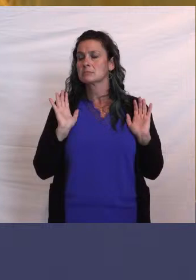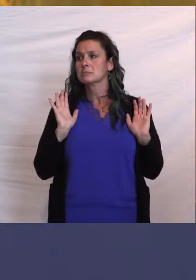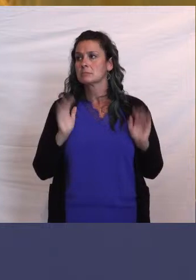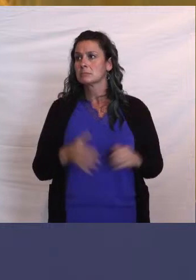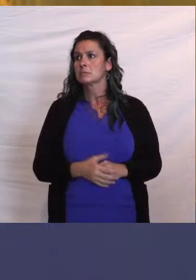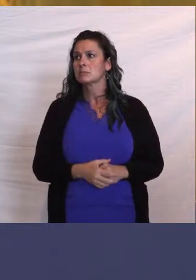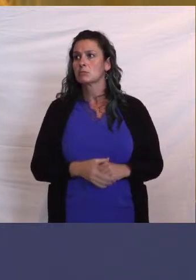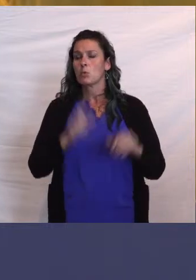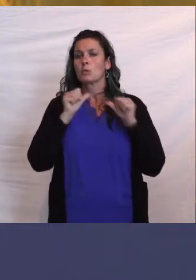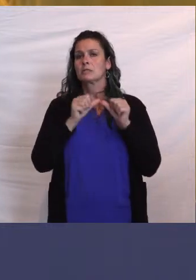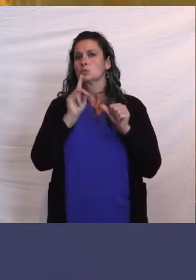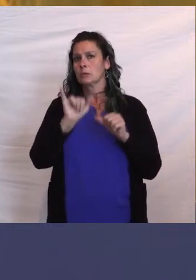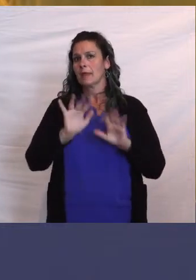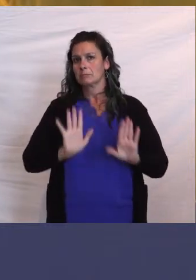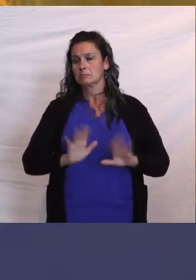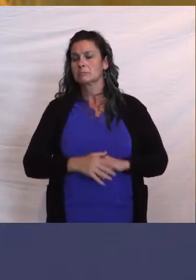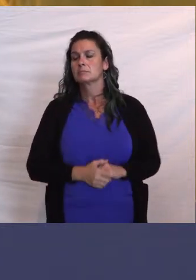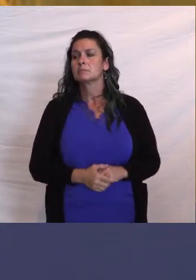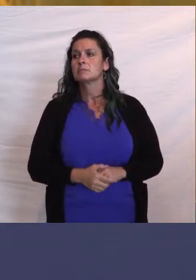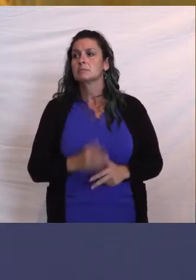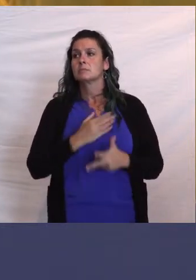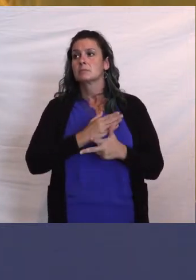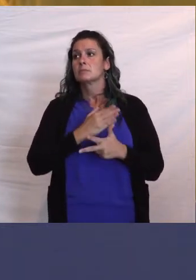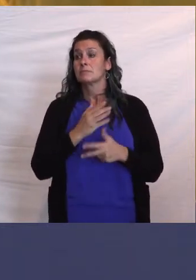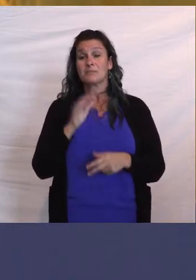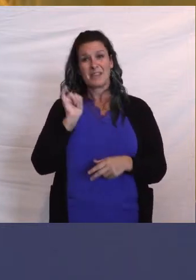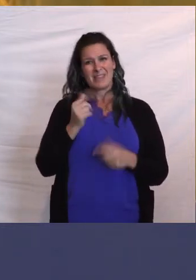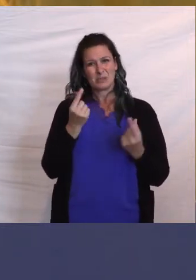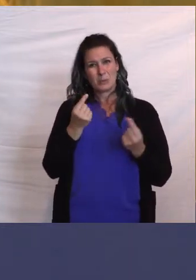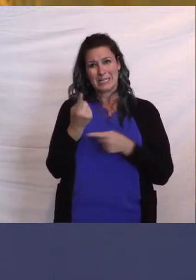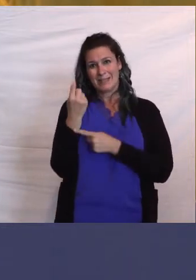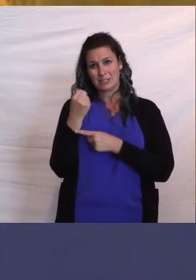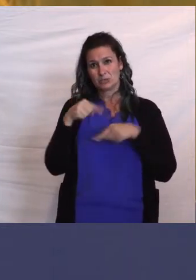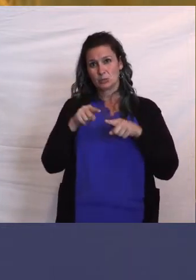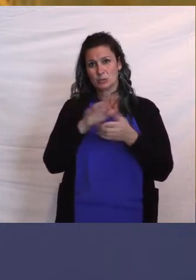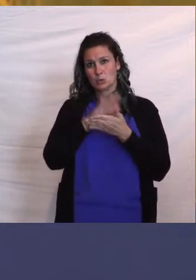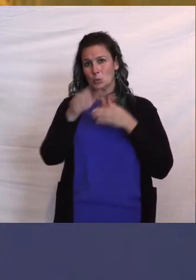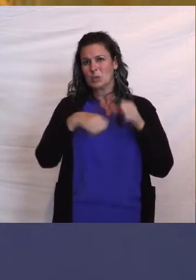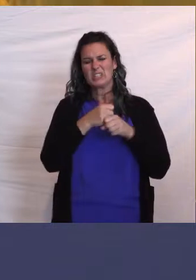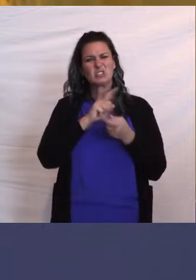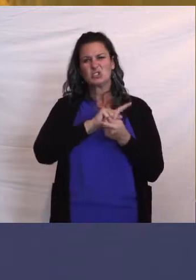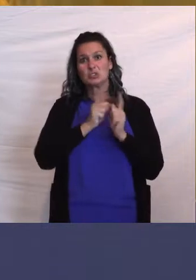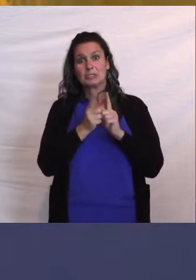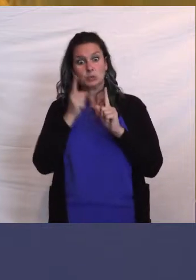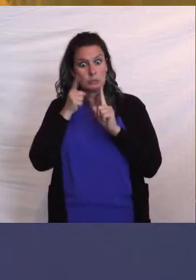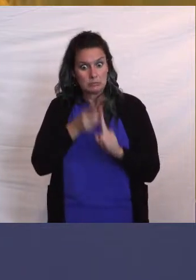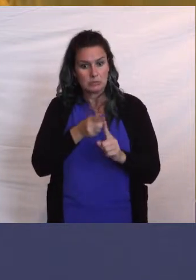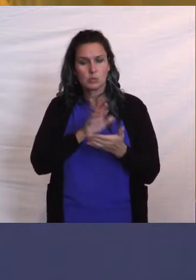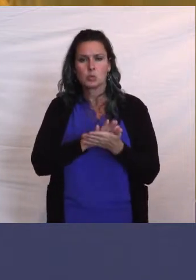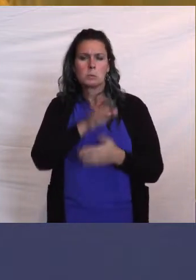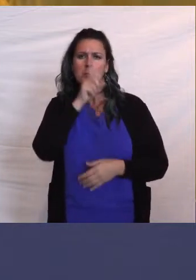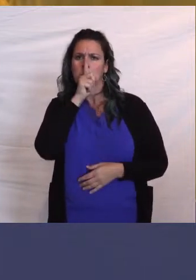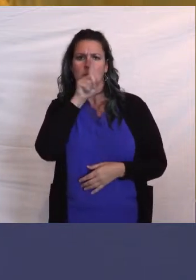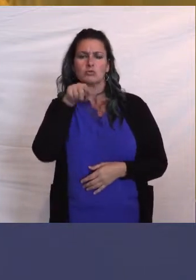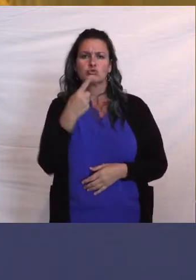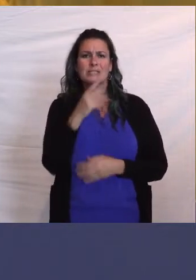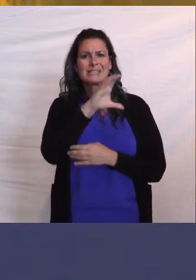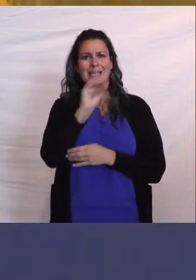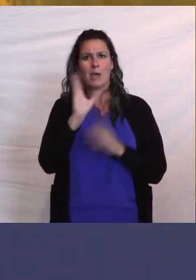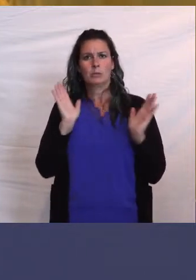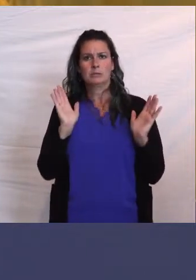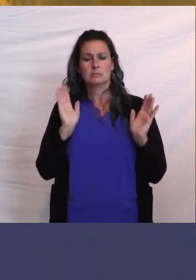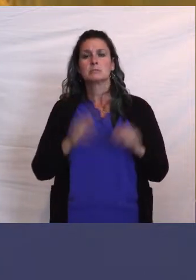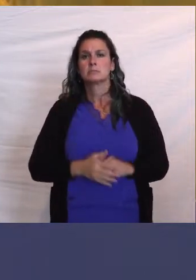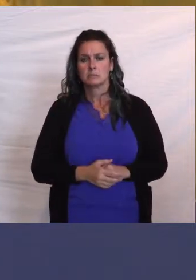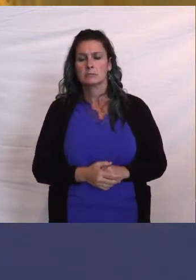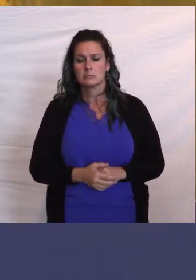and we'll continue to do that. And that's what we did last school year. I don't think the change is, unless my colleagues correct me in the back, that's the